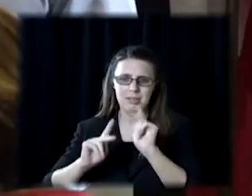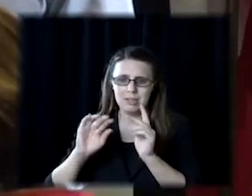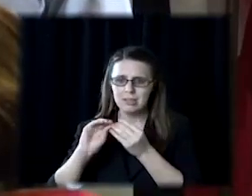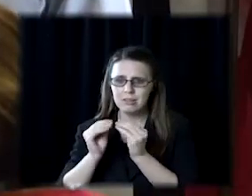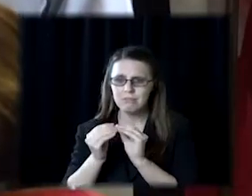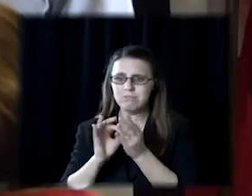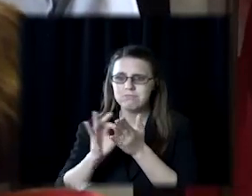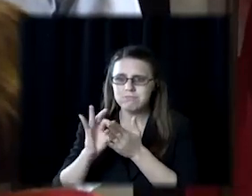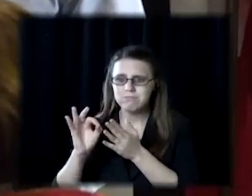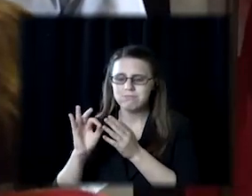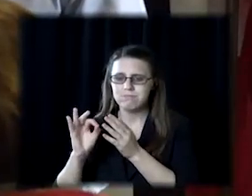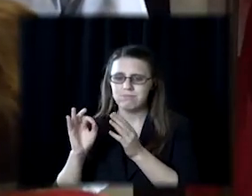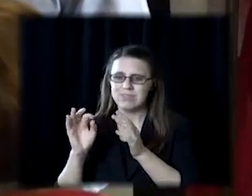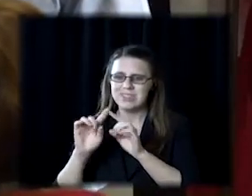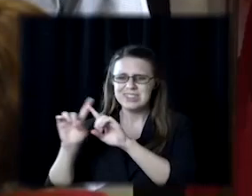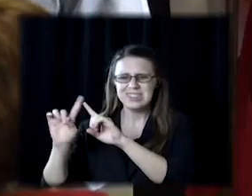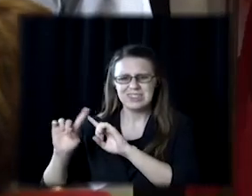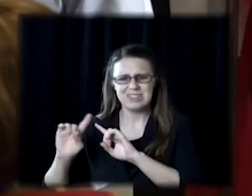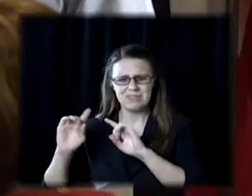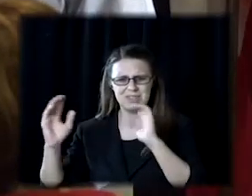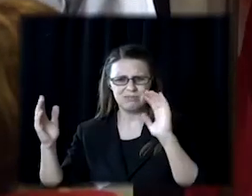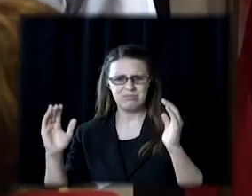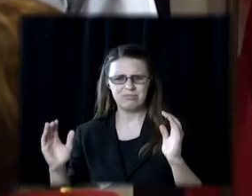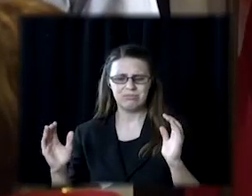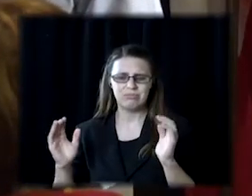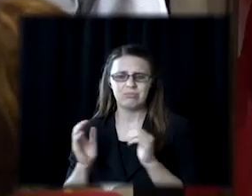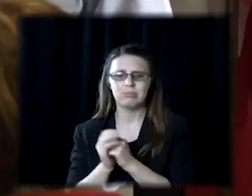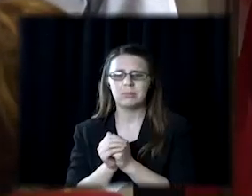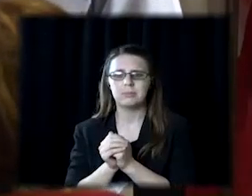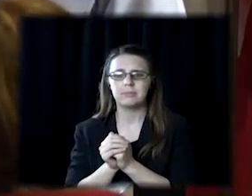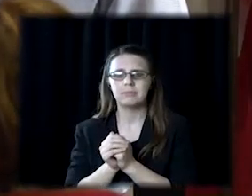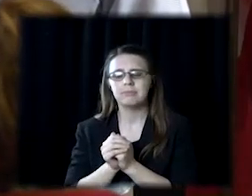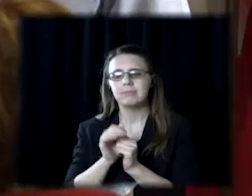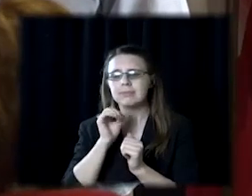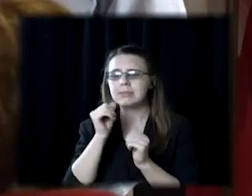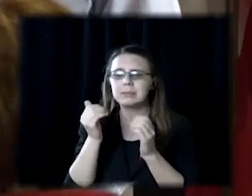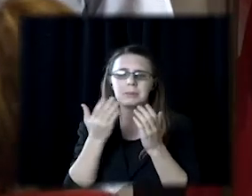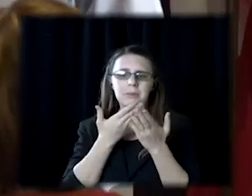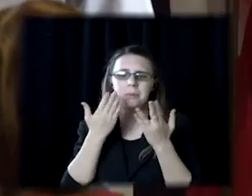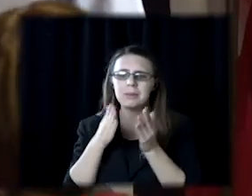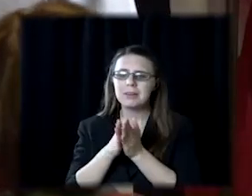think for all of us, what we're doing is respecting and